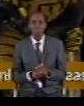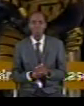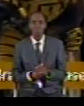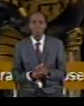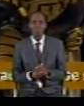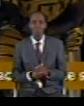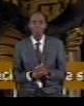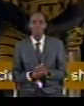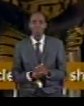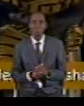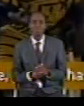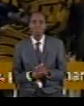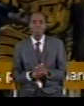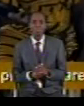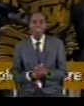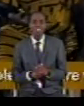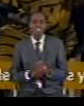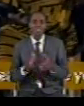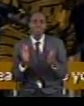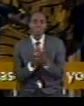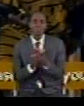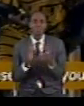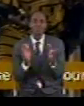Shall we jam our hands together